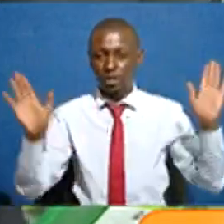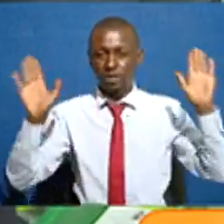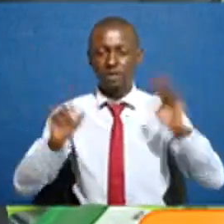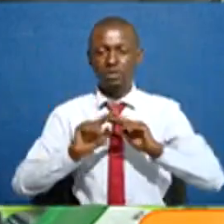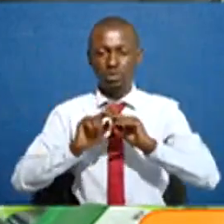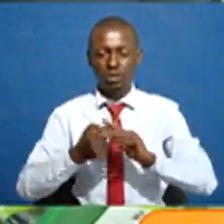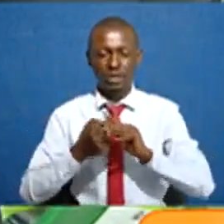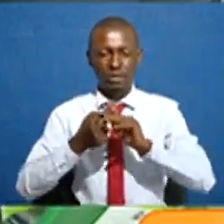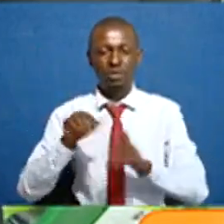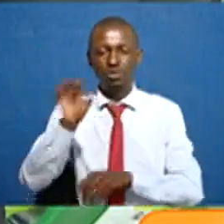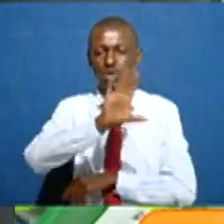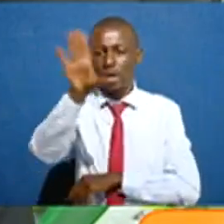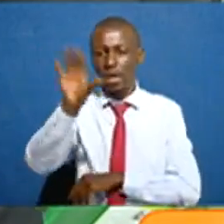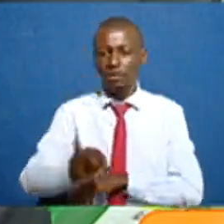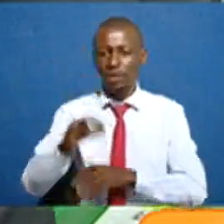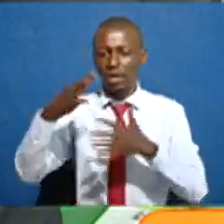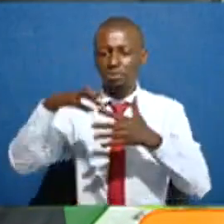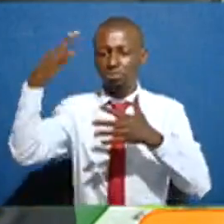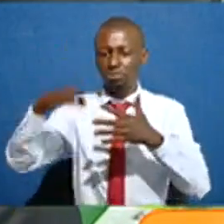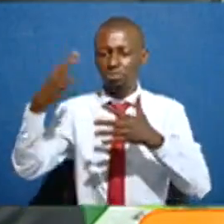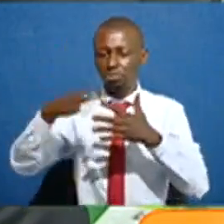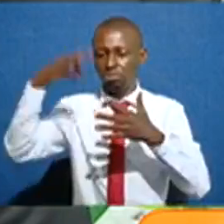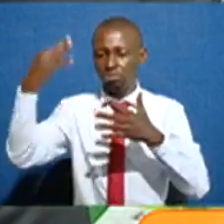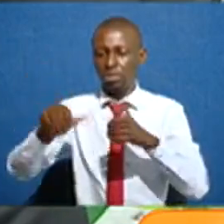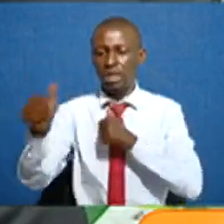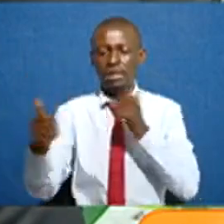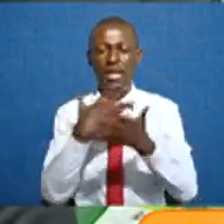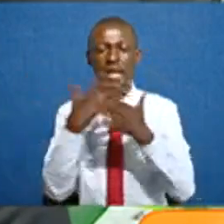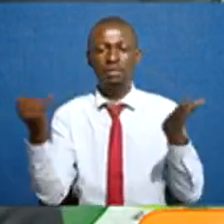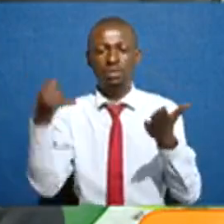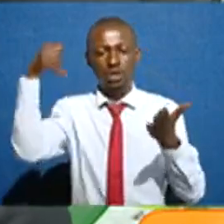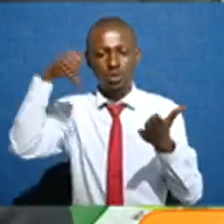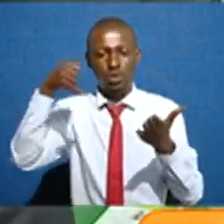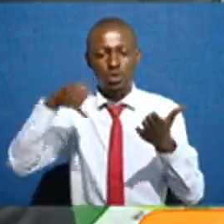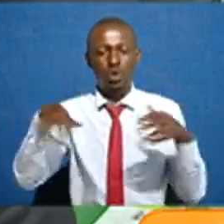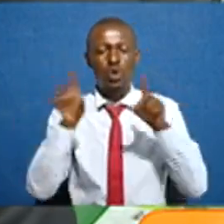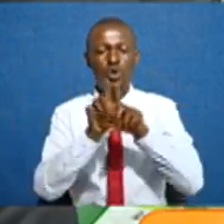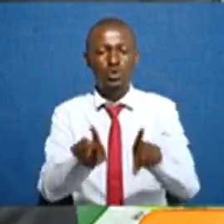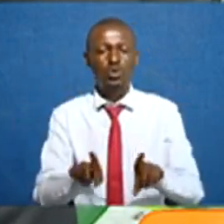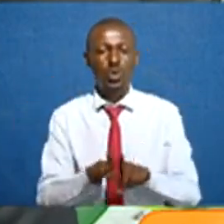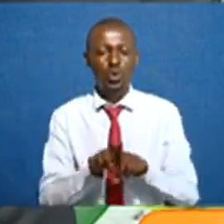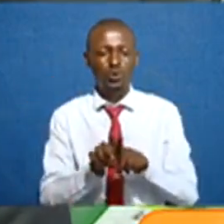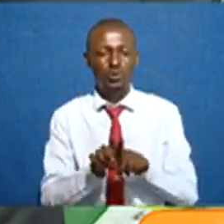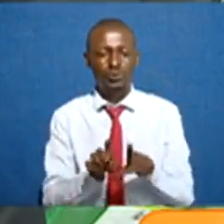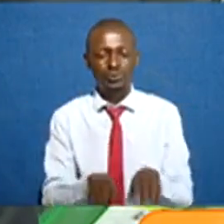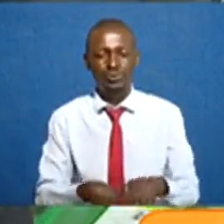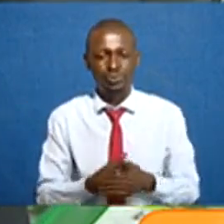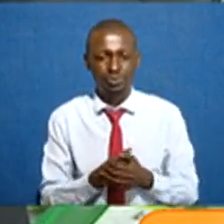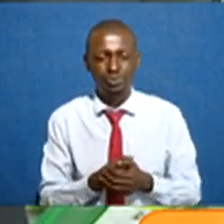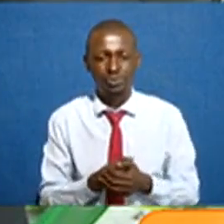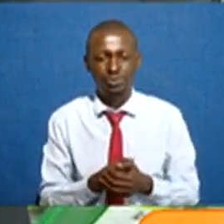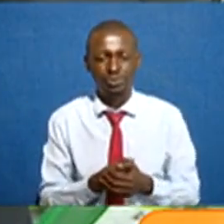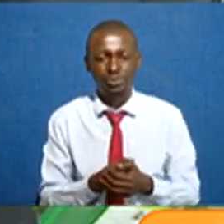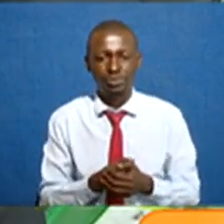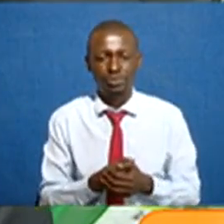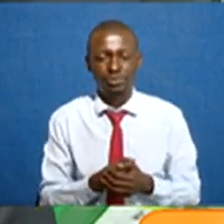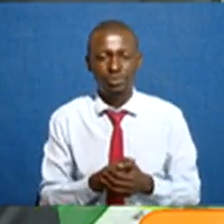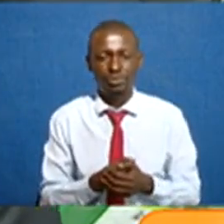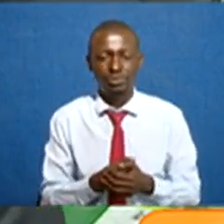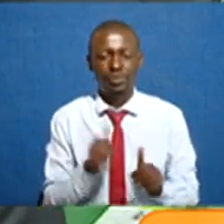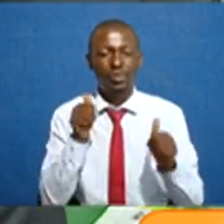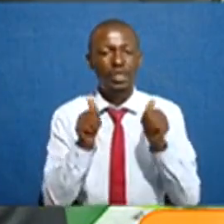leafy vegetables, but we will also have other commodities like sukuma wiki, cabbage, plus other perishable produce